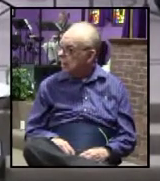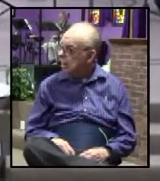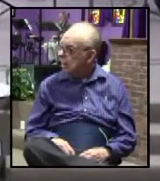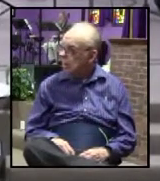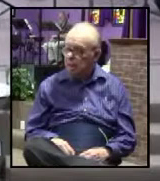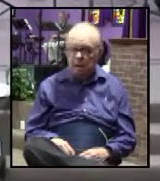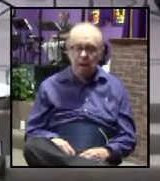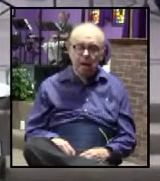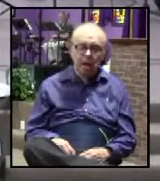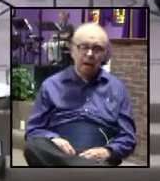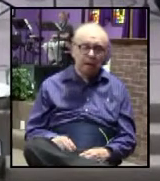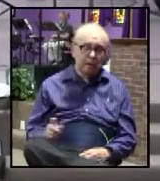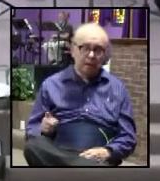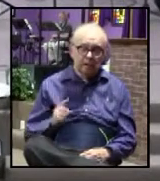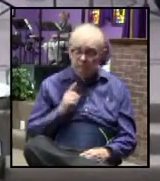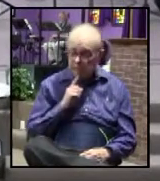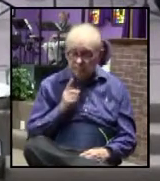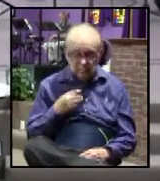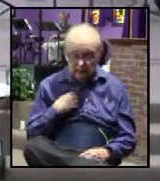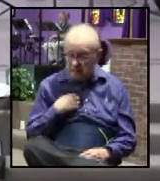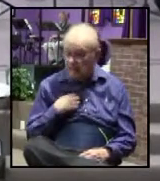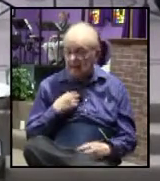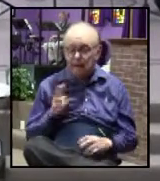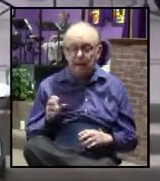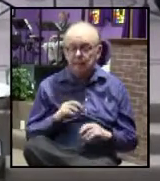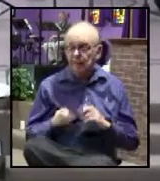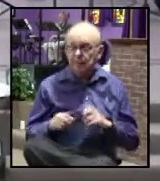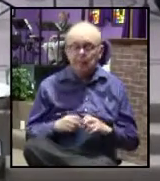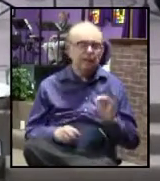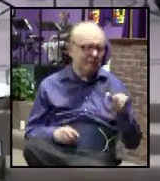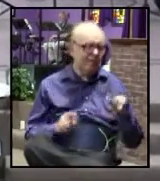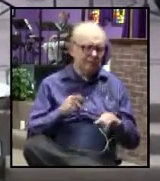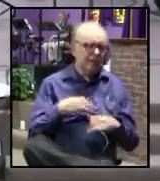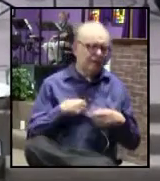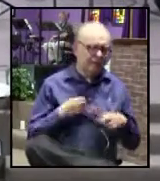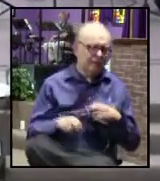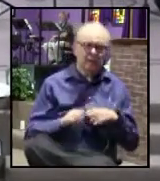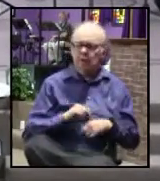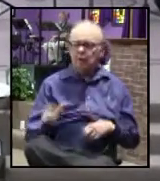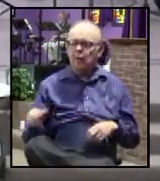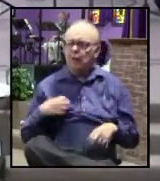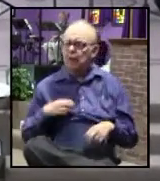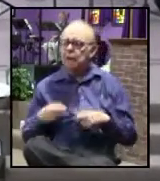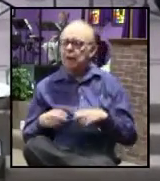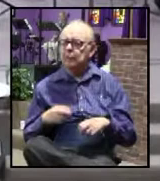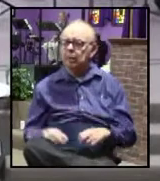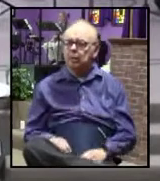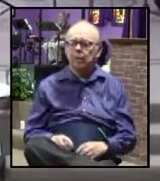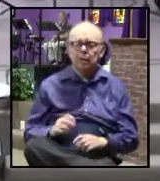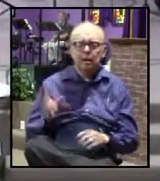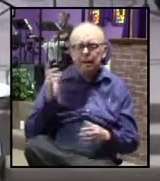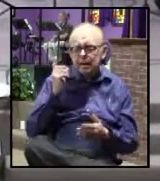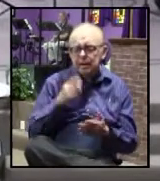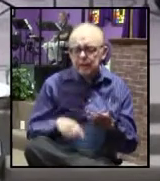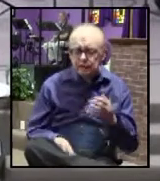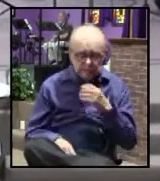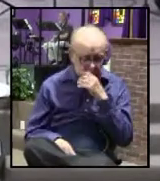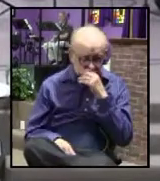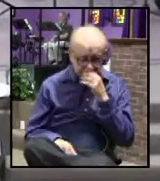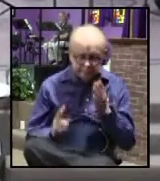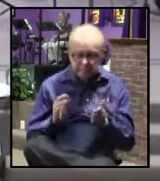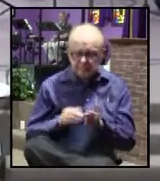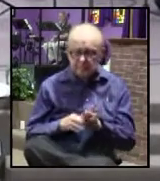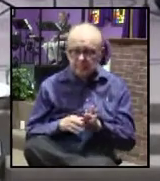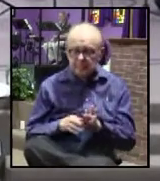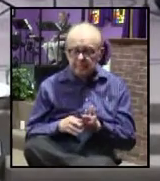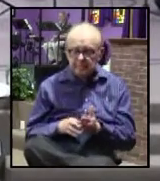And everybody starts looking left and right. You're not talking about me. I don't have problems. Yeah, you got problems. You all have problems. But guess what? In the